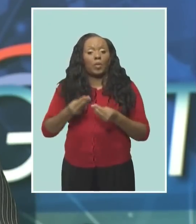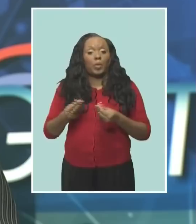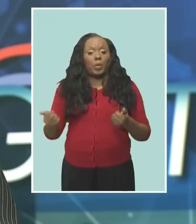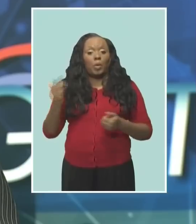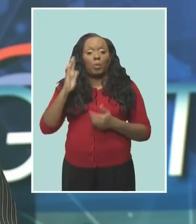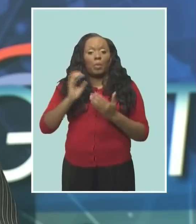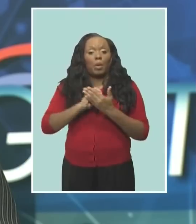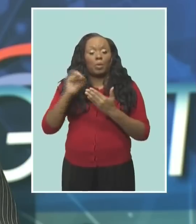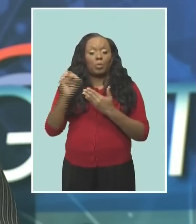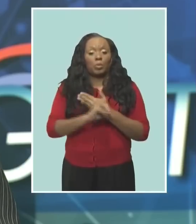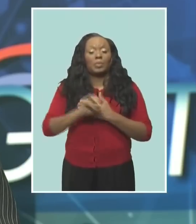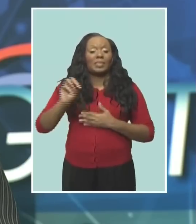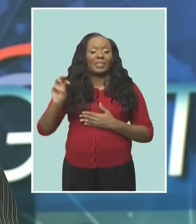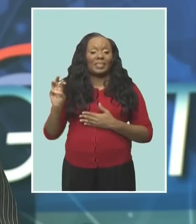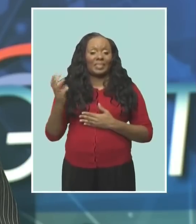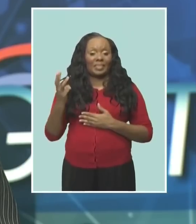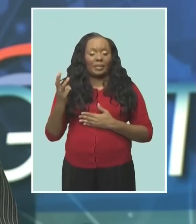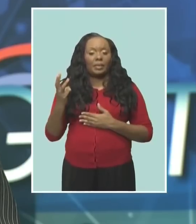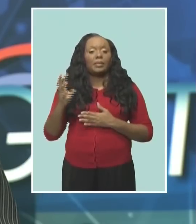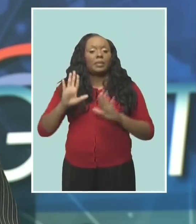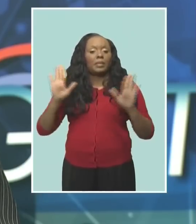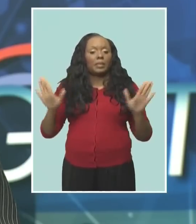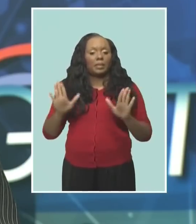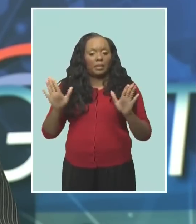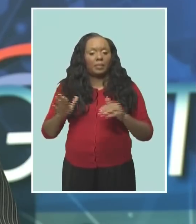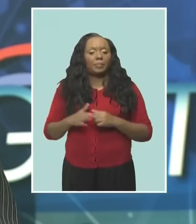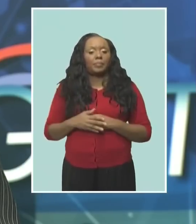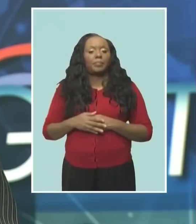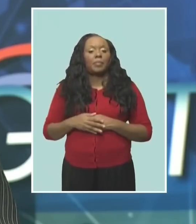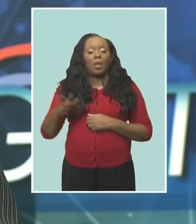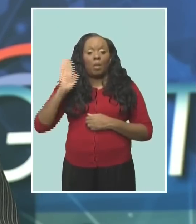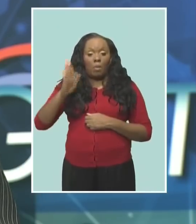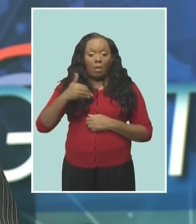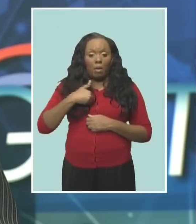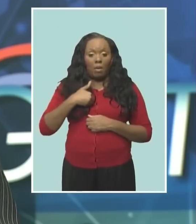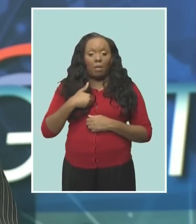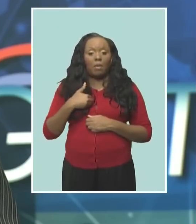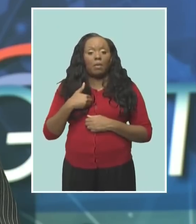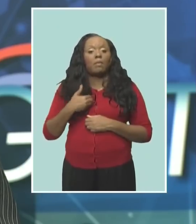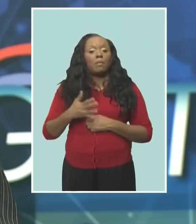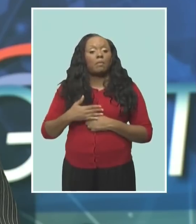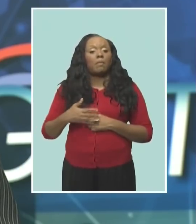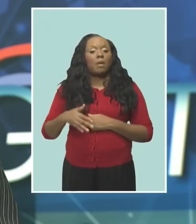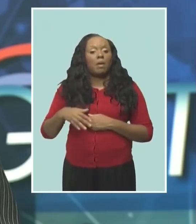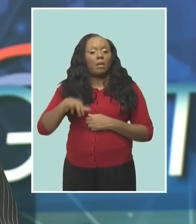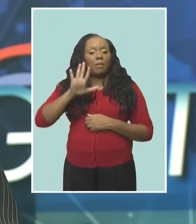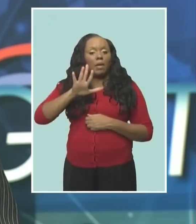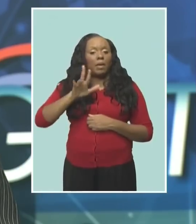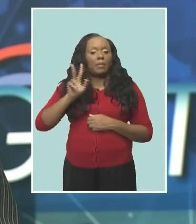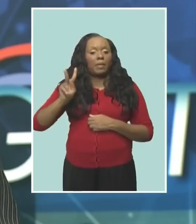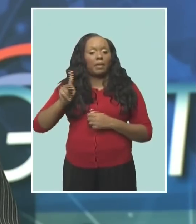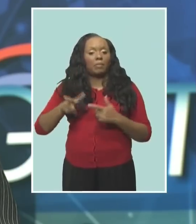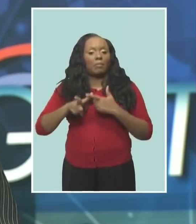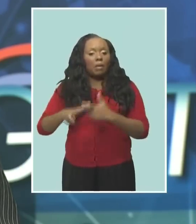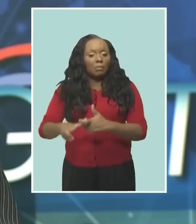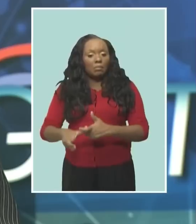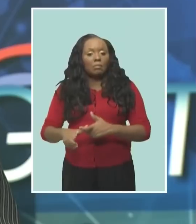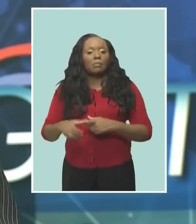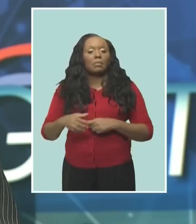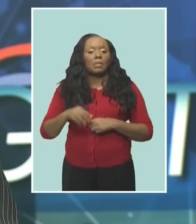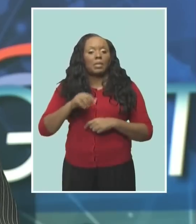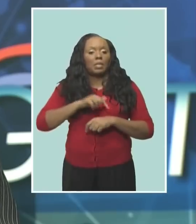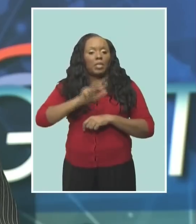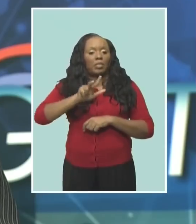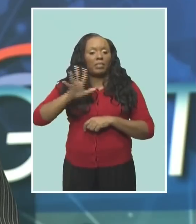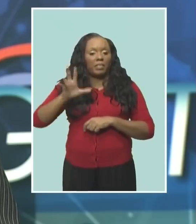office, Warren St. Michael. There will be the 5K run, which starts at 3:50 p.m., and the 5K walk commences 10 minutes later